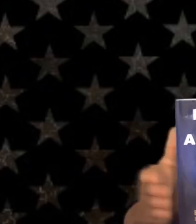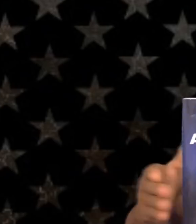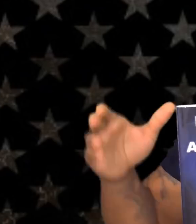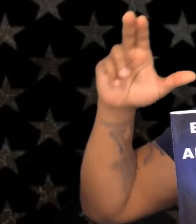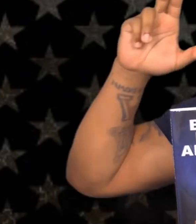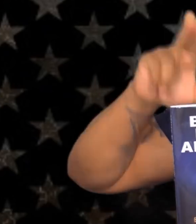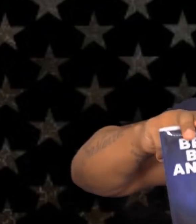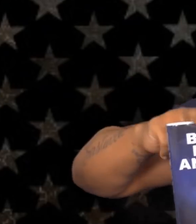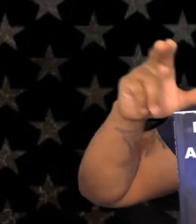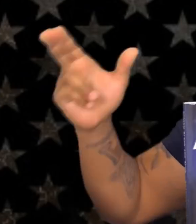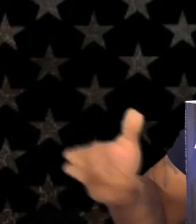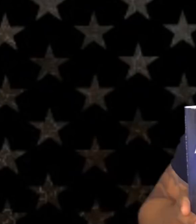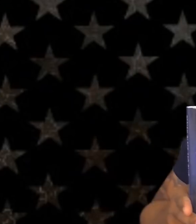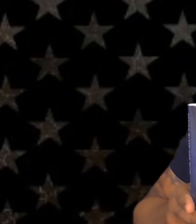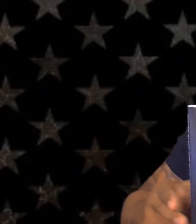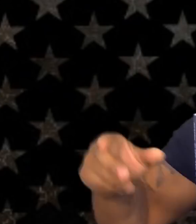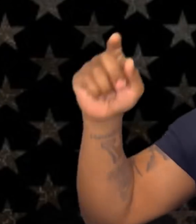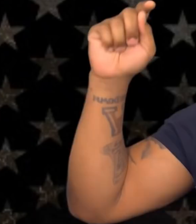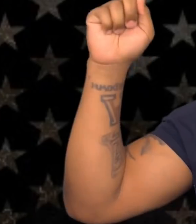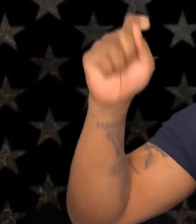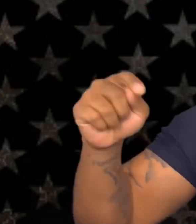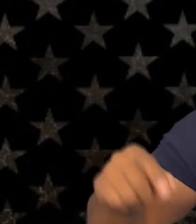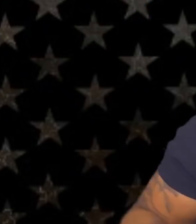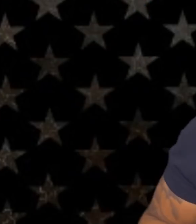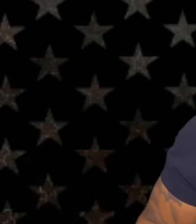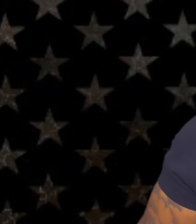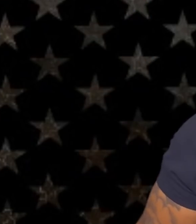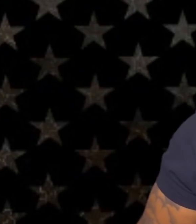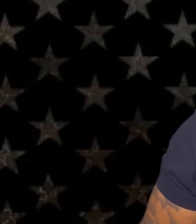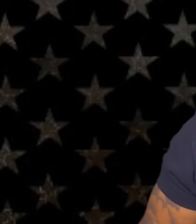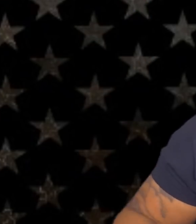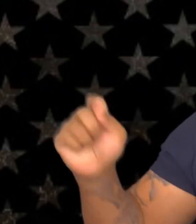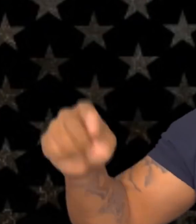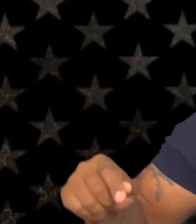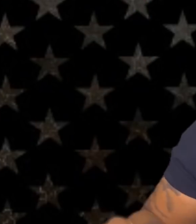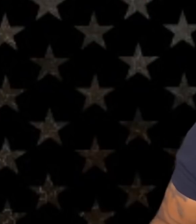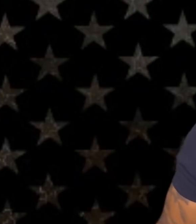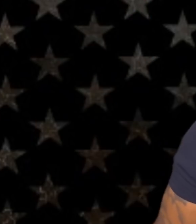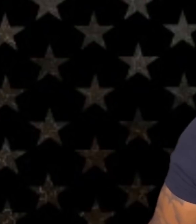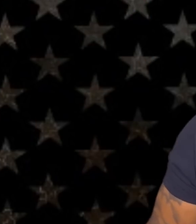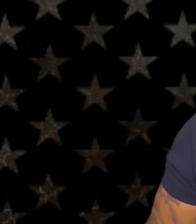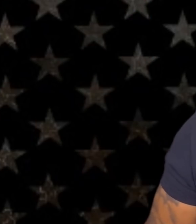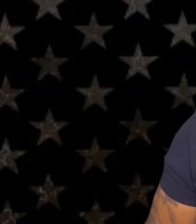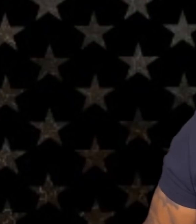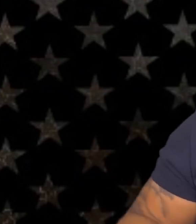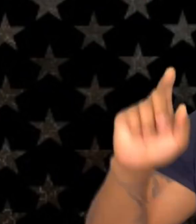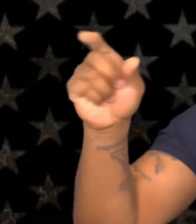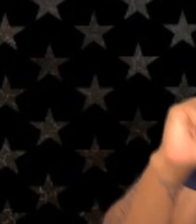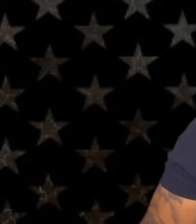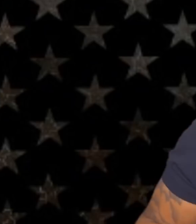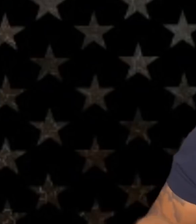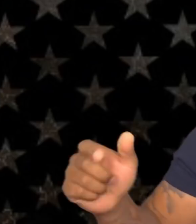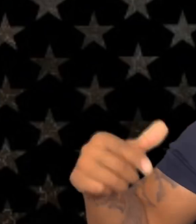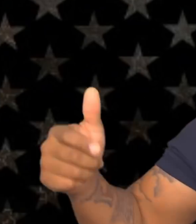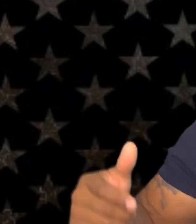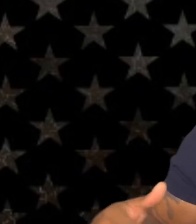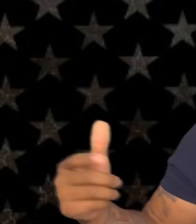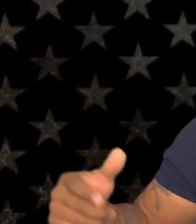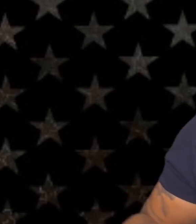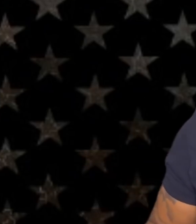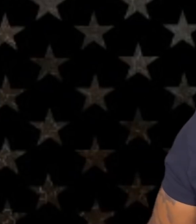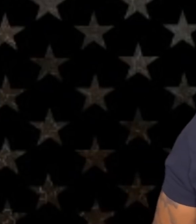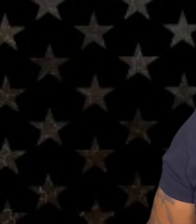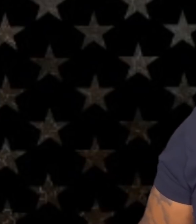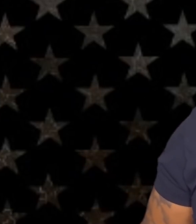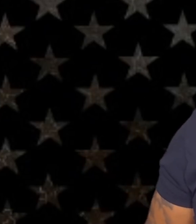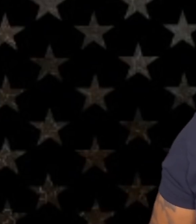are available. You can get the signed copy, non-signed copy at The Officer Tatum Store. They're there at the warehouse right now. If you end up ordering and you live local, you